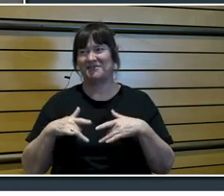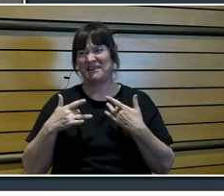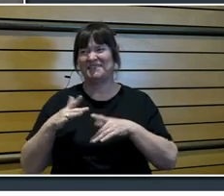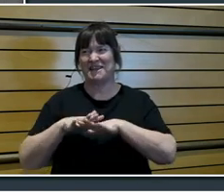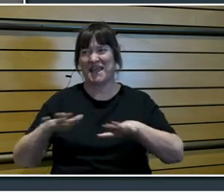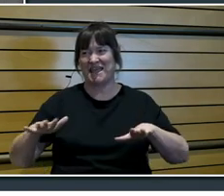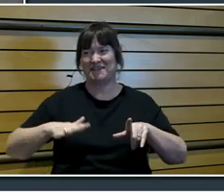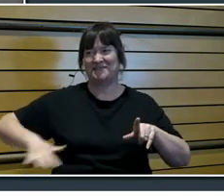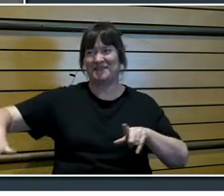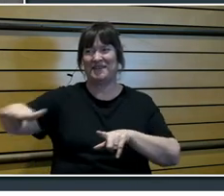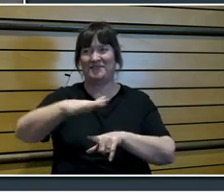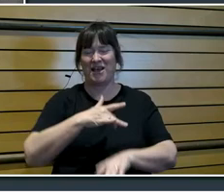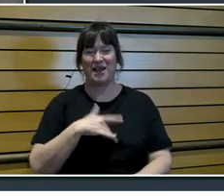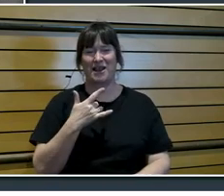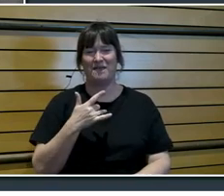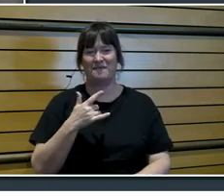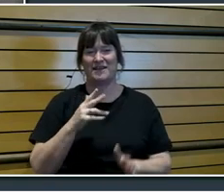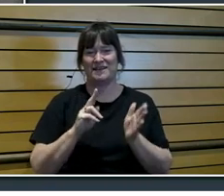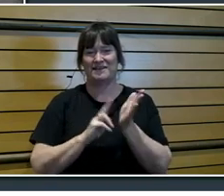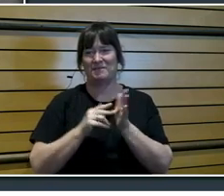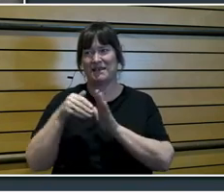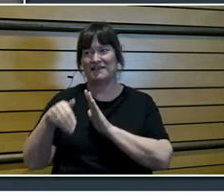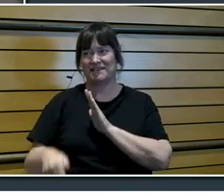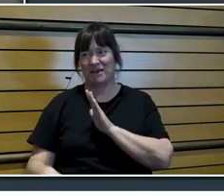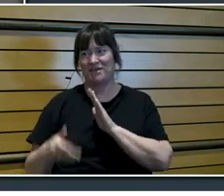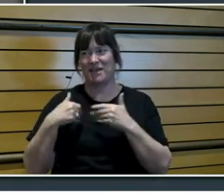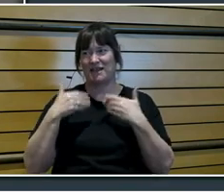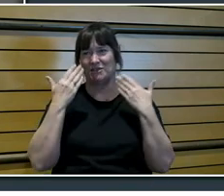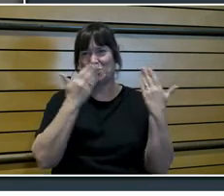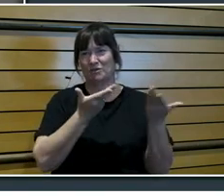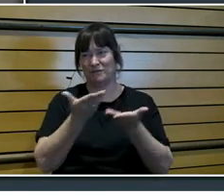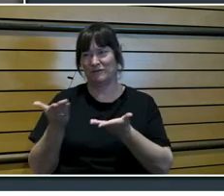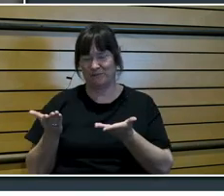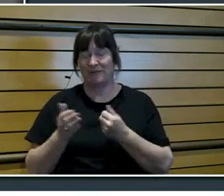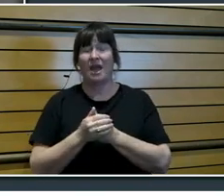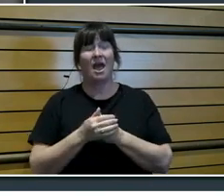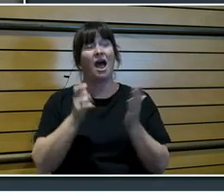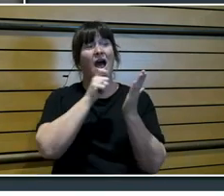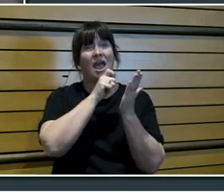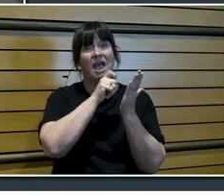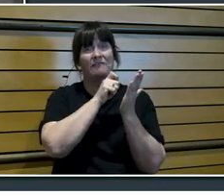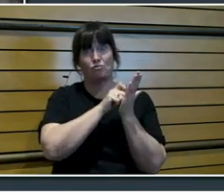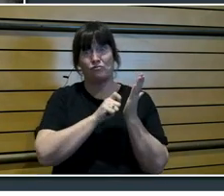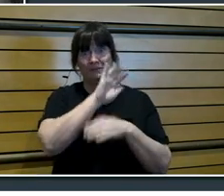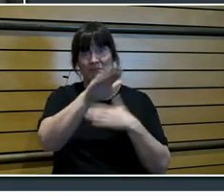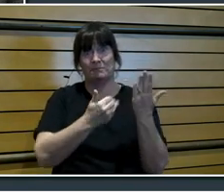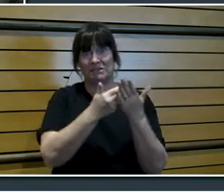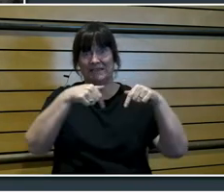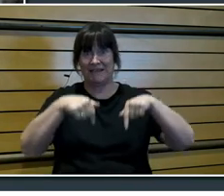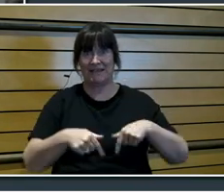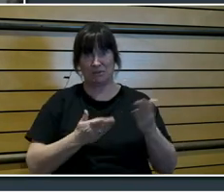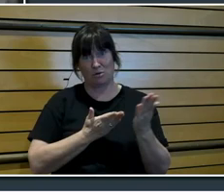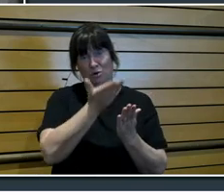in Napier South. And acknowledging I have my written submission here, so I'll go through it, but I'll